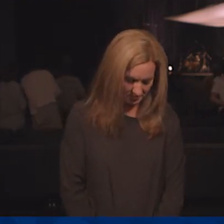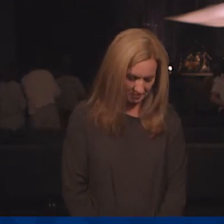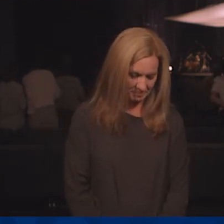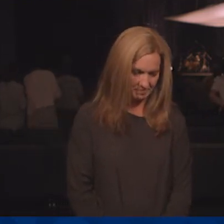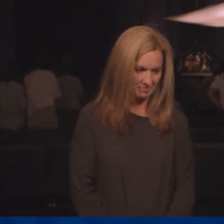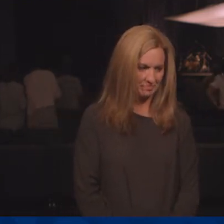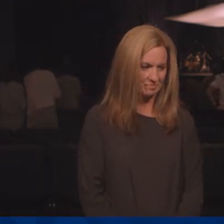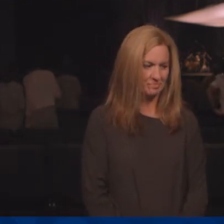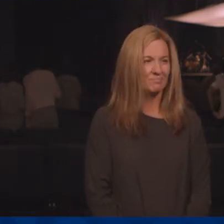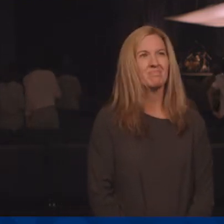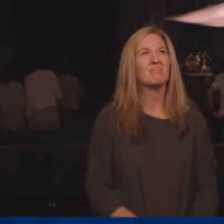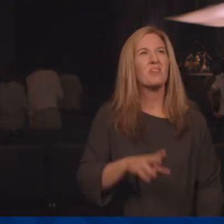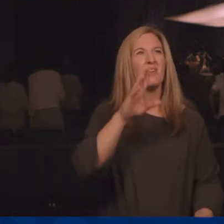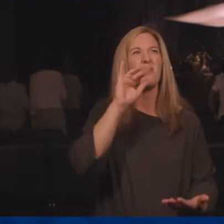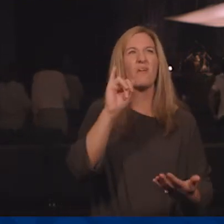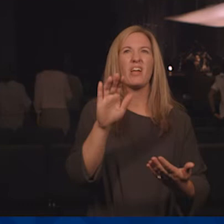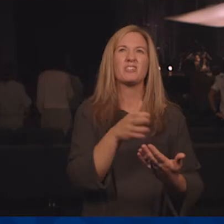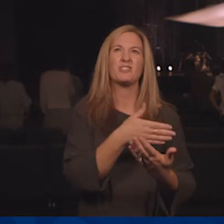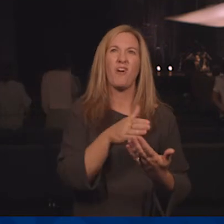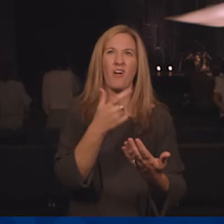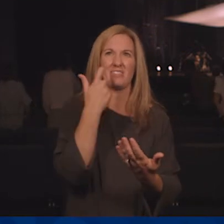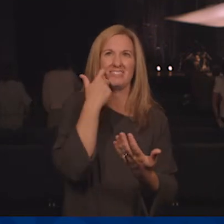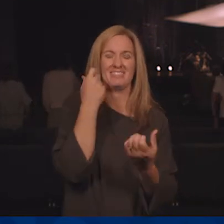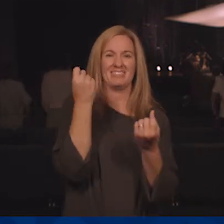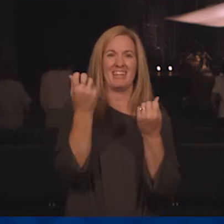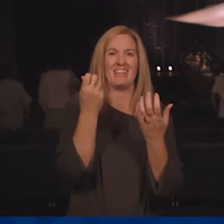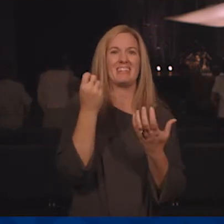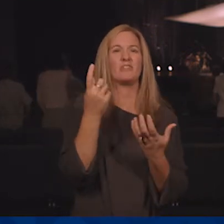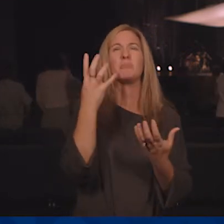You know the lines of that song, "Beautiful You Are."